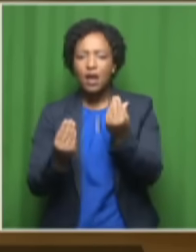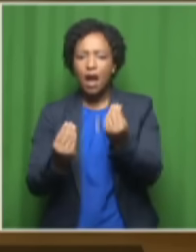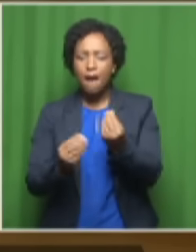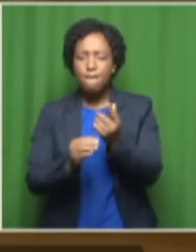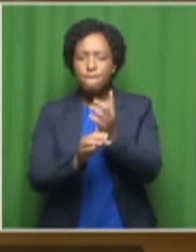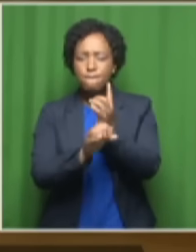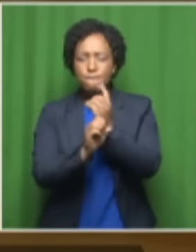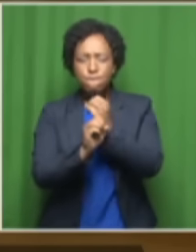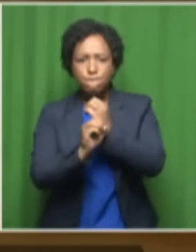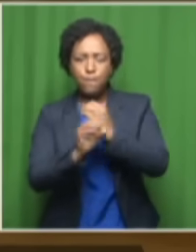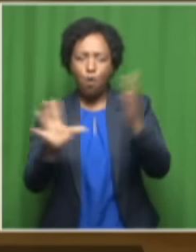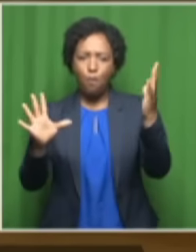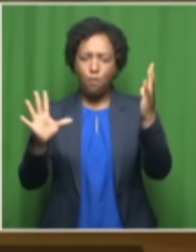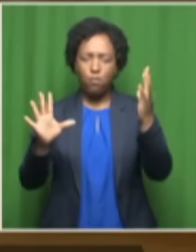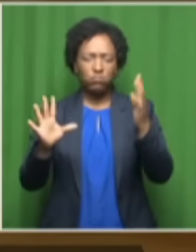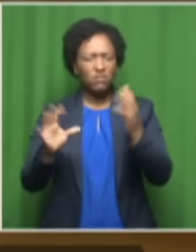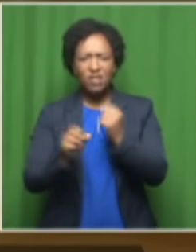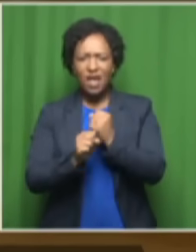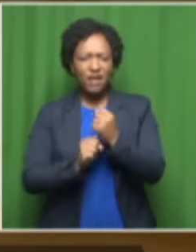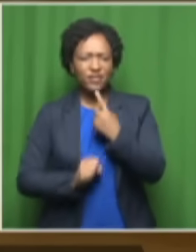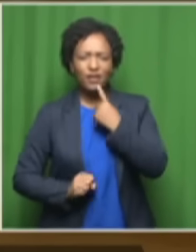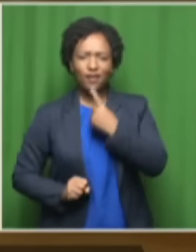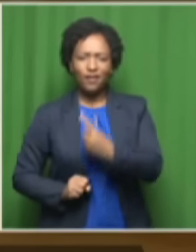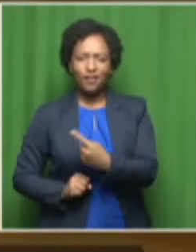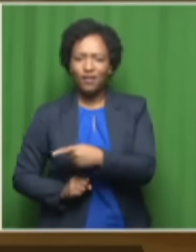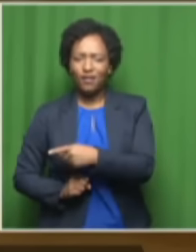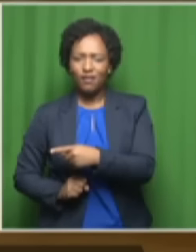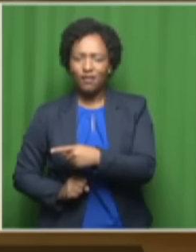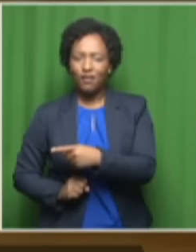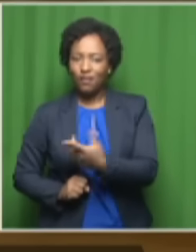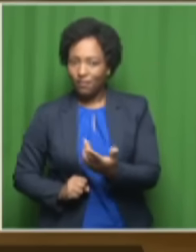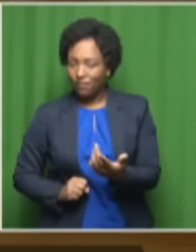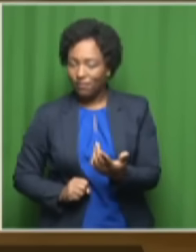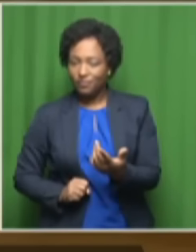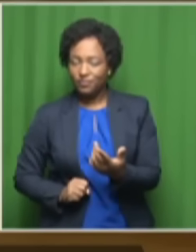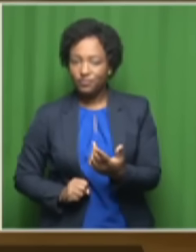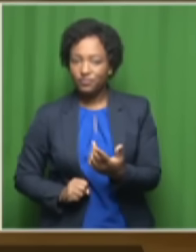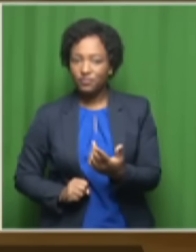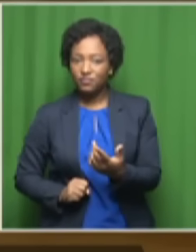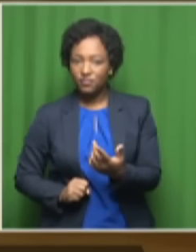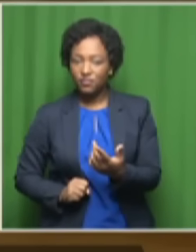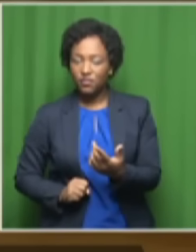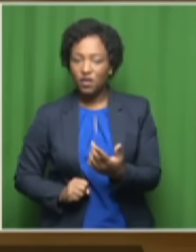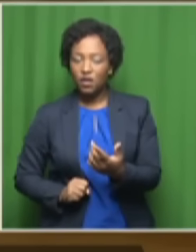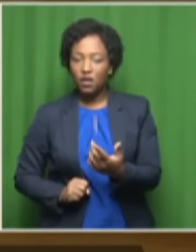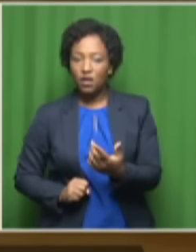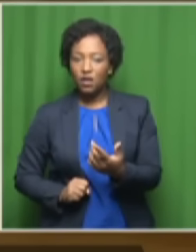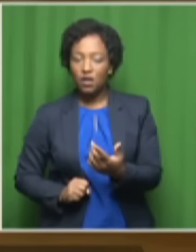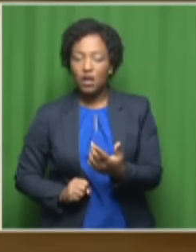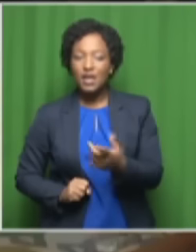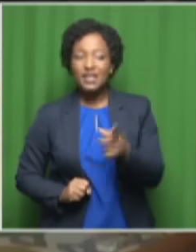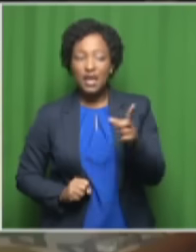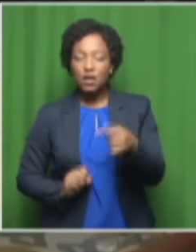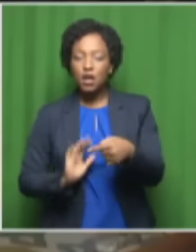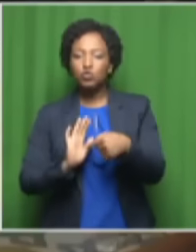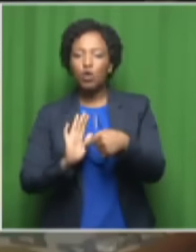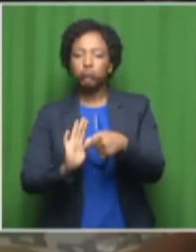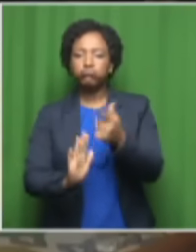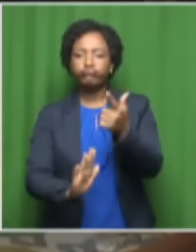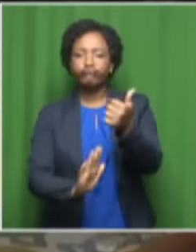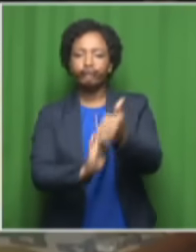the carpet bombing. And so, because they know those things verges, if not on genocide, then certainly